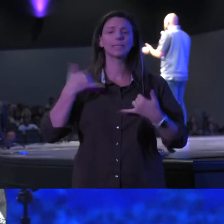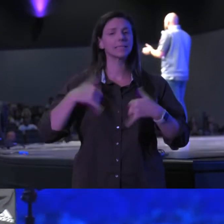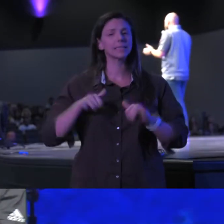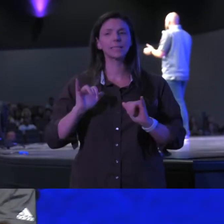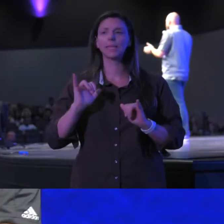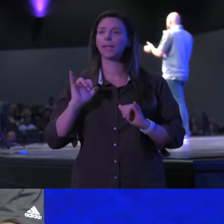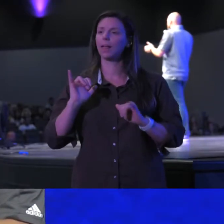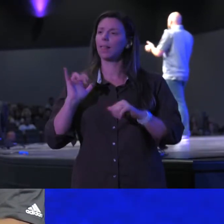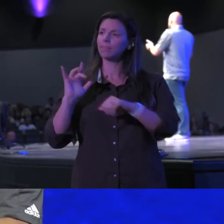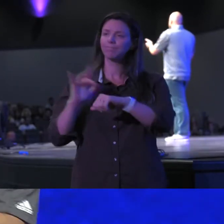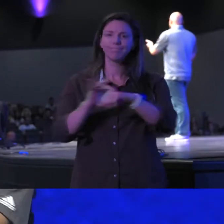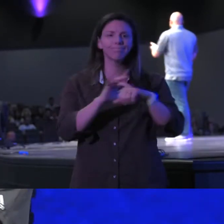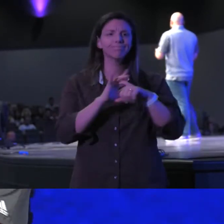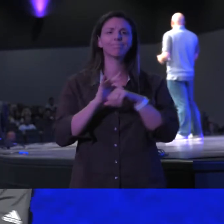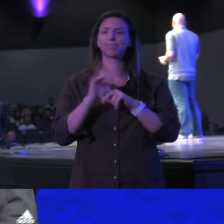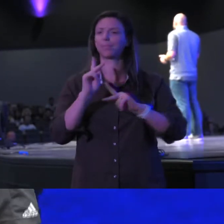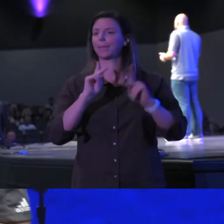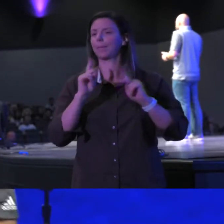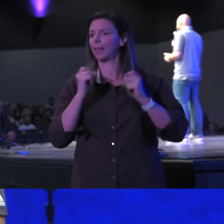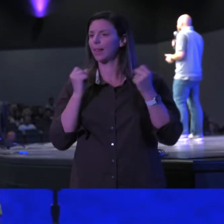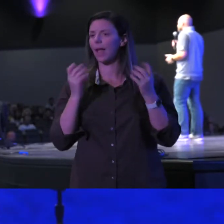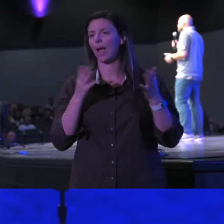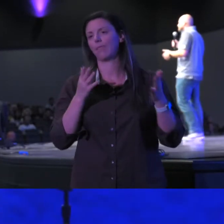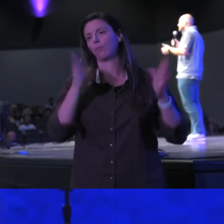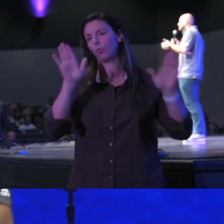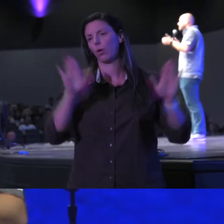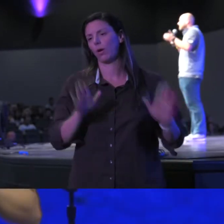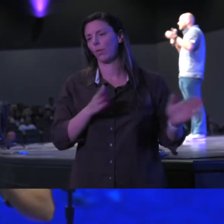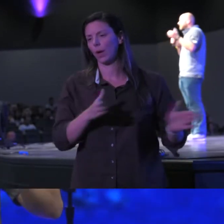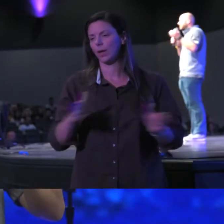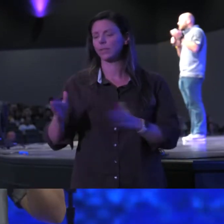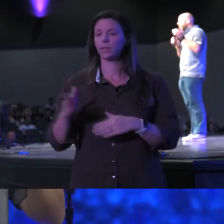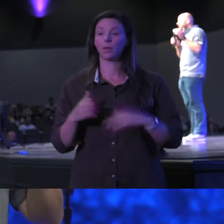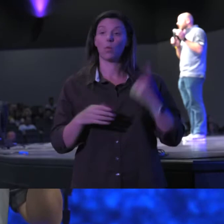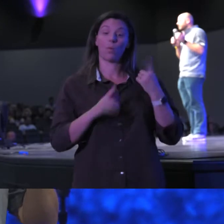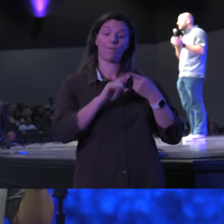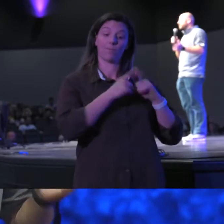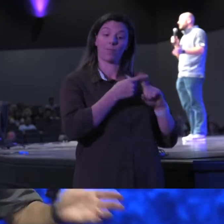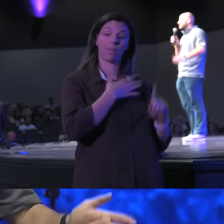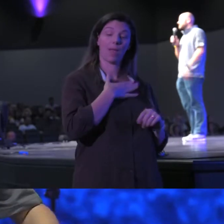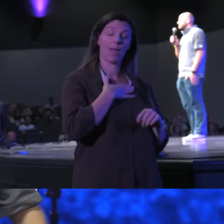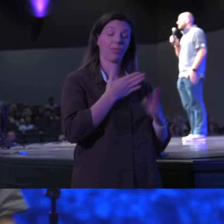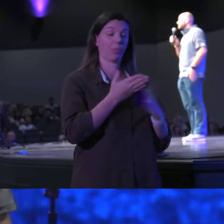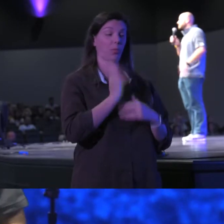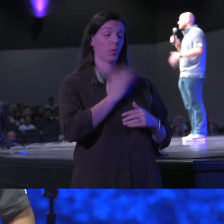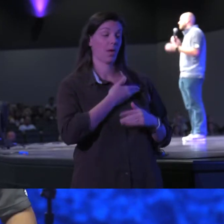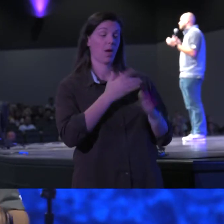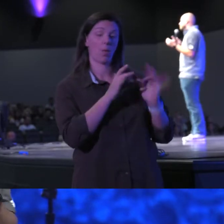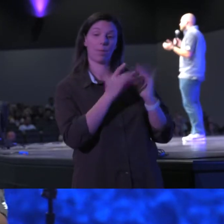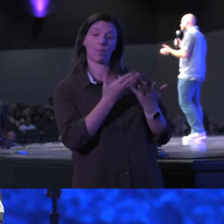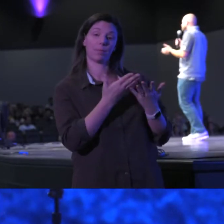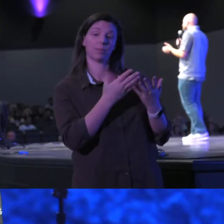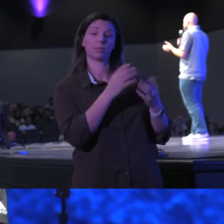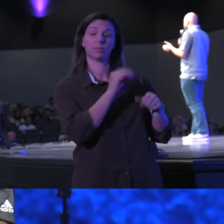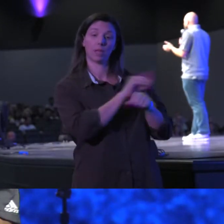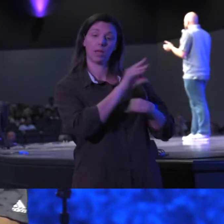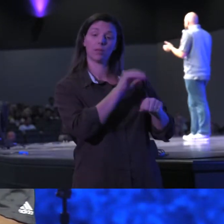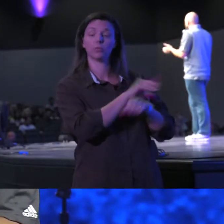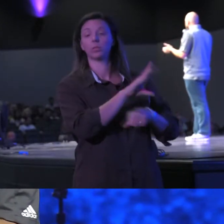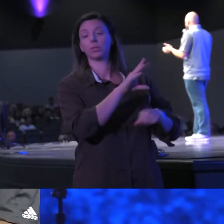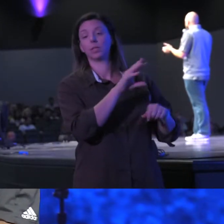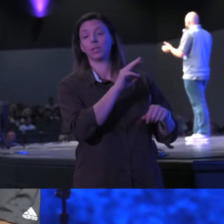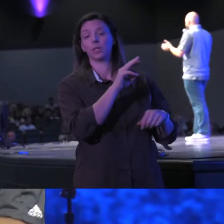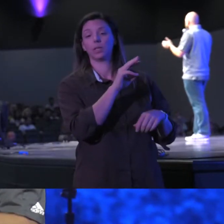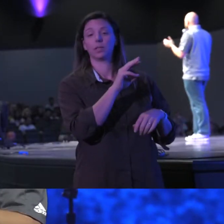lot of great ways. I know there's one friend of mine that through our biblical counseling ministry and through e-groups, he just